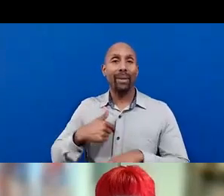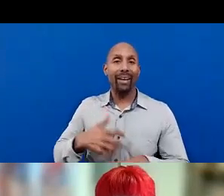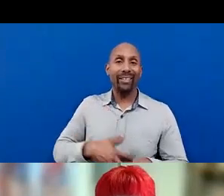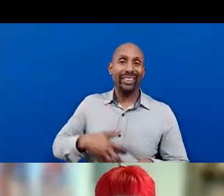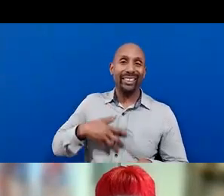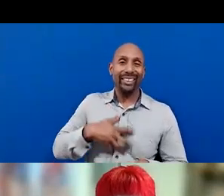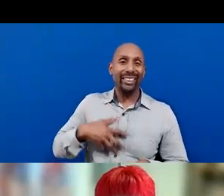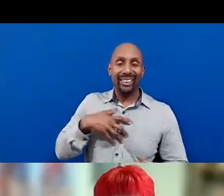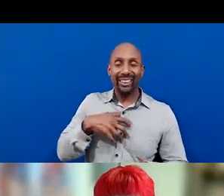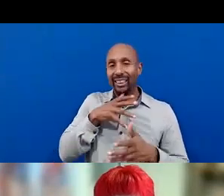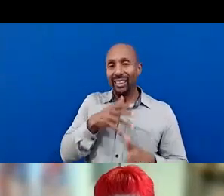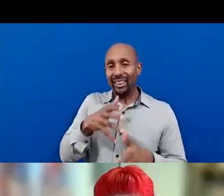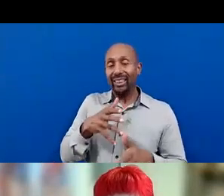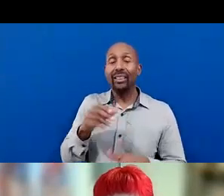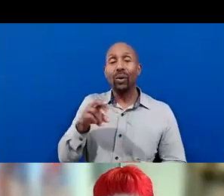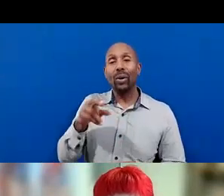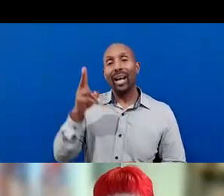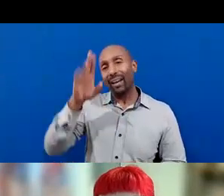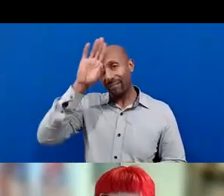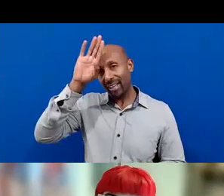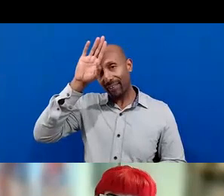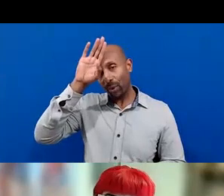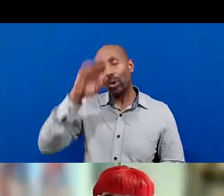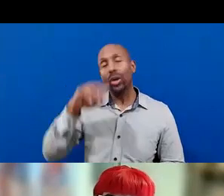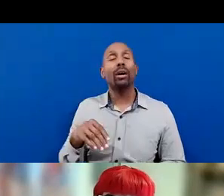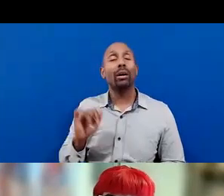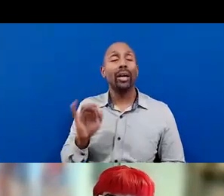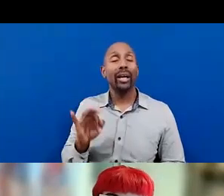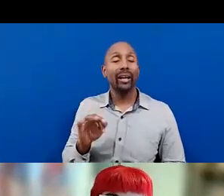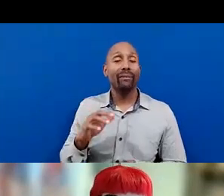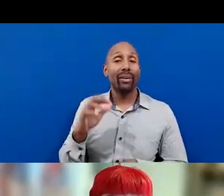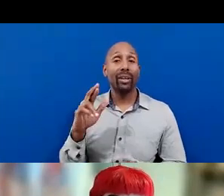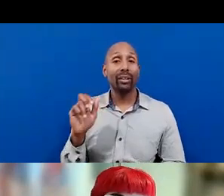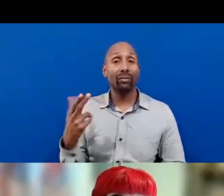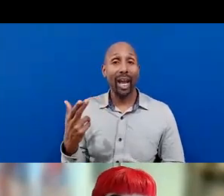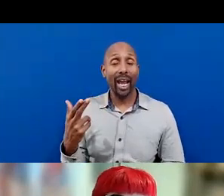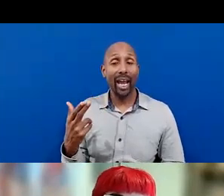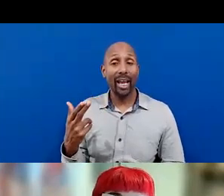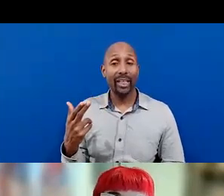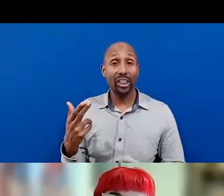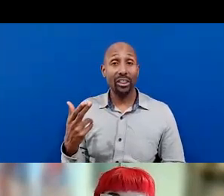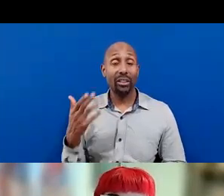and fevers and things like that. If their rash was induced by the fever, that could